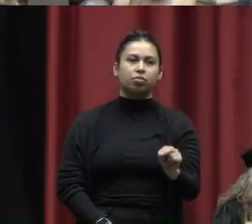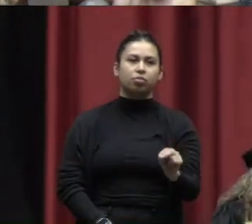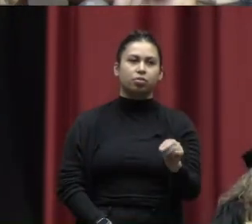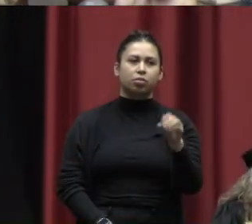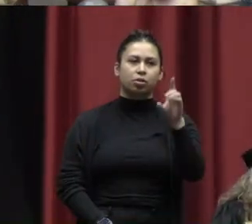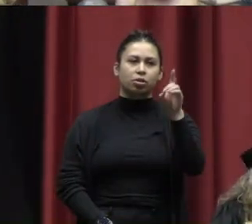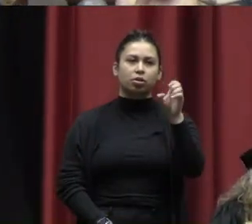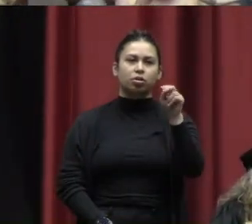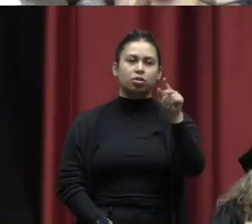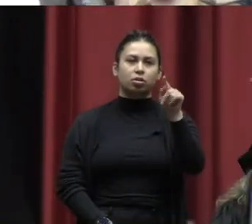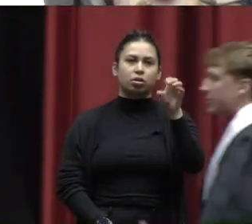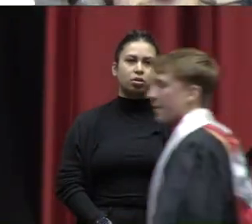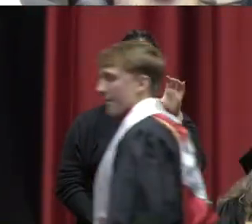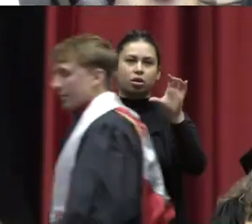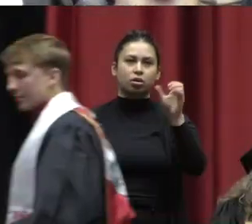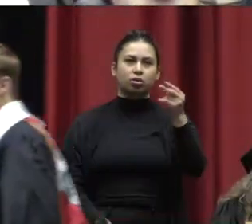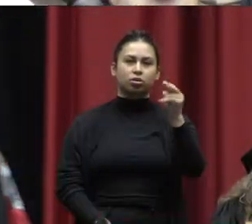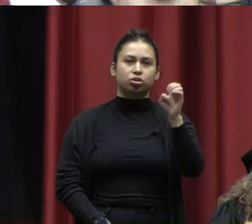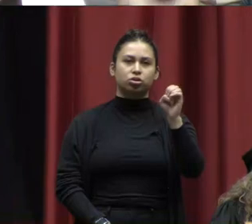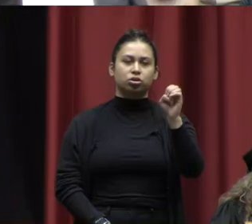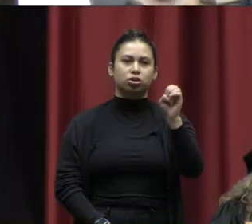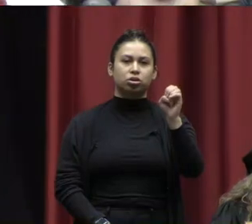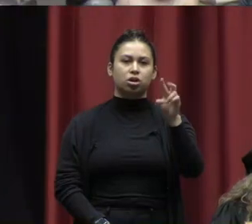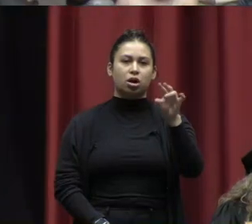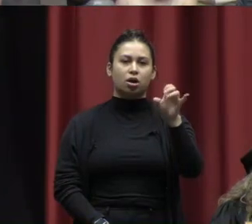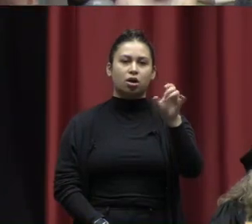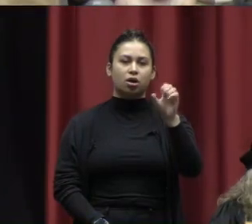Dante Chavez Trujillo.